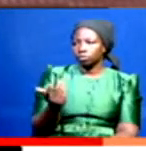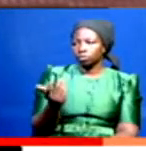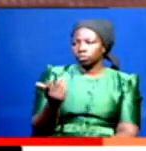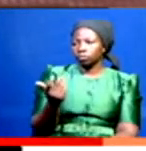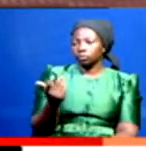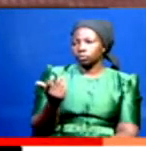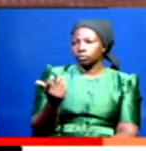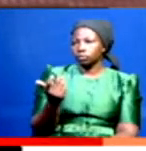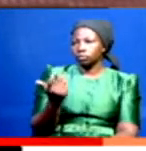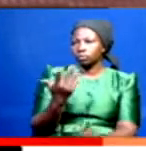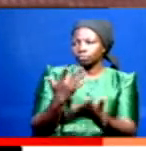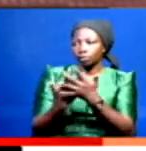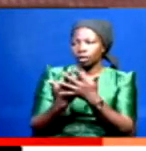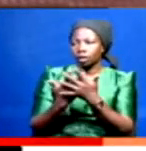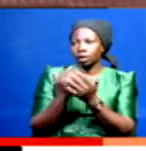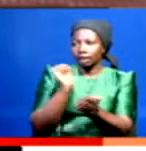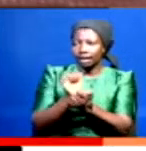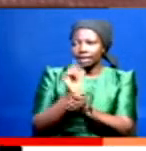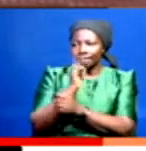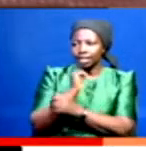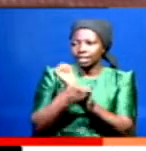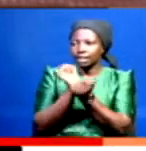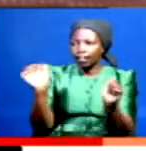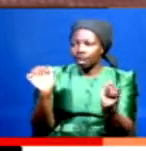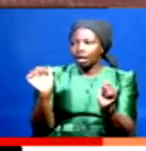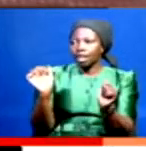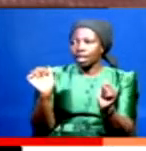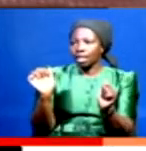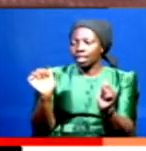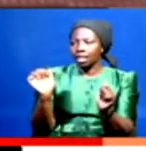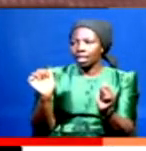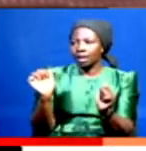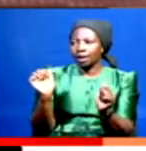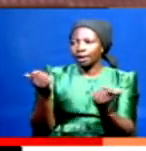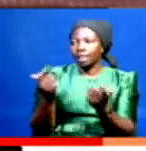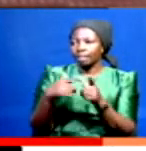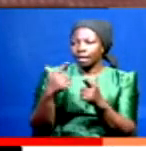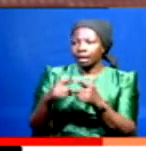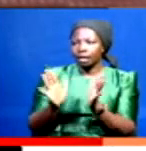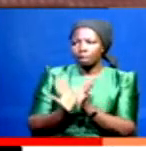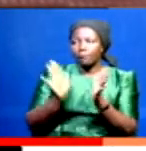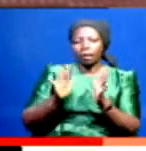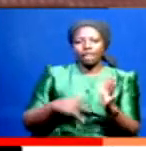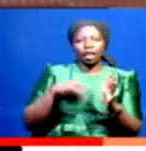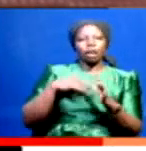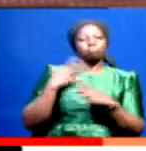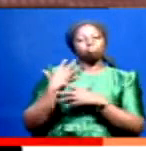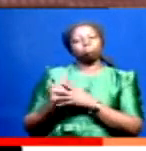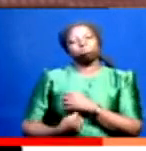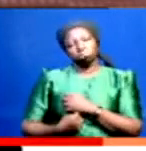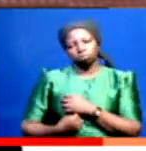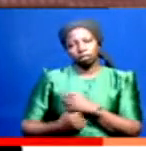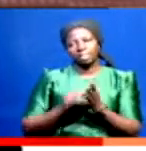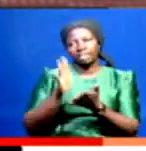arrested, and then is freed, and then, you know, the public is frustrated to the extent that some of them, even in